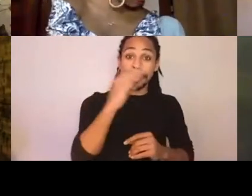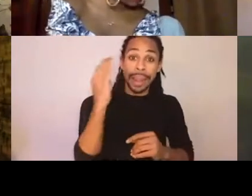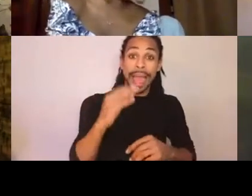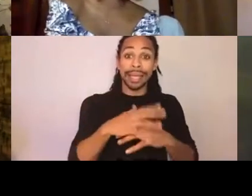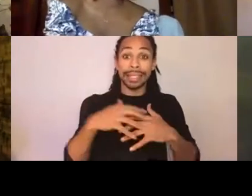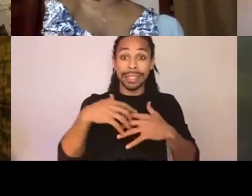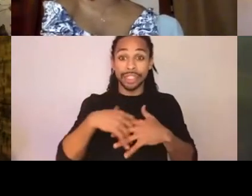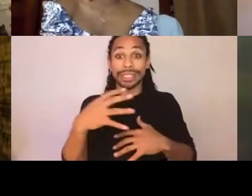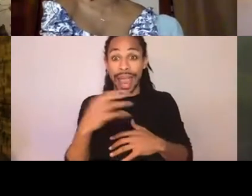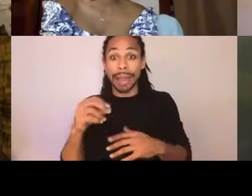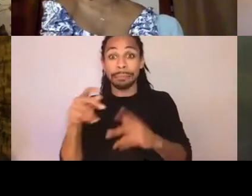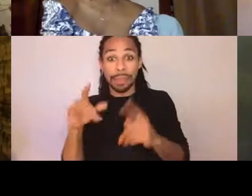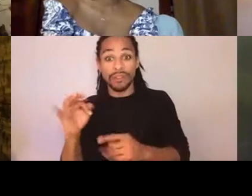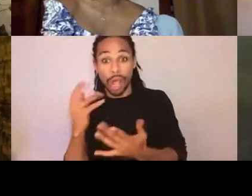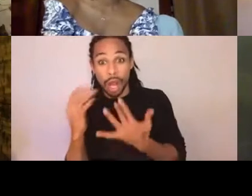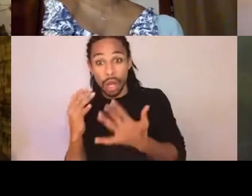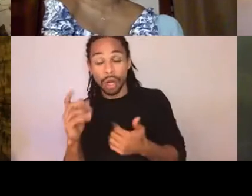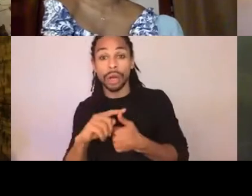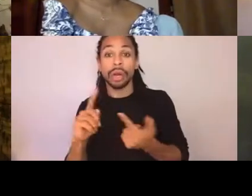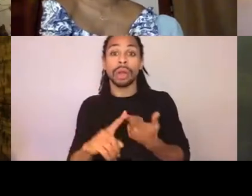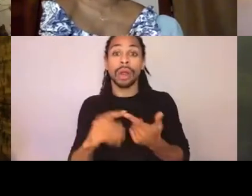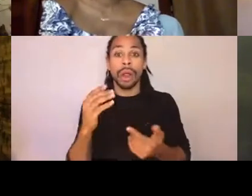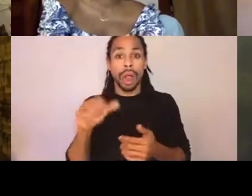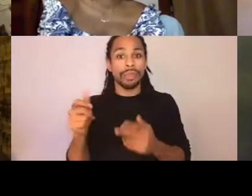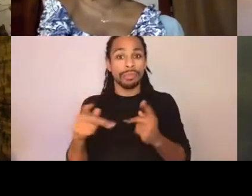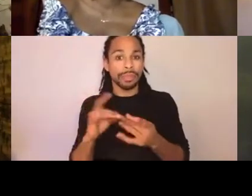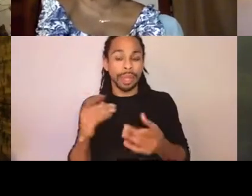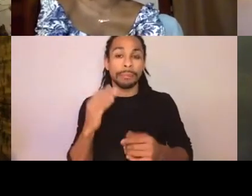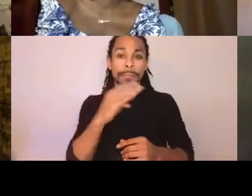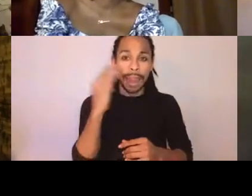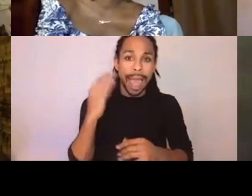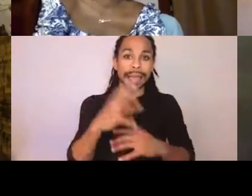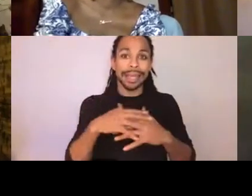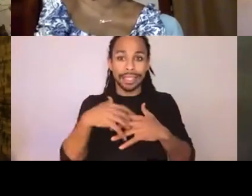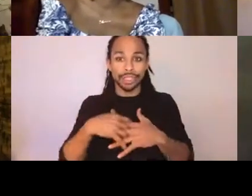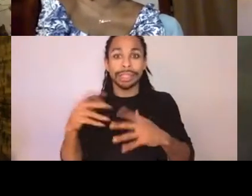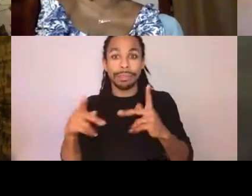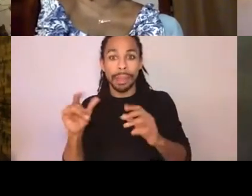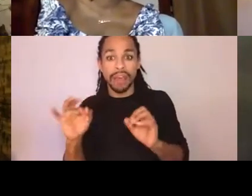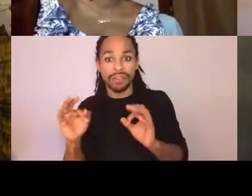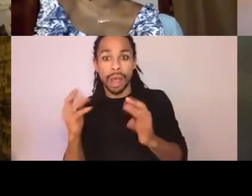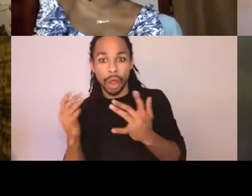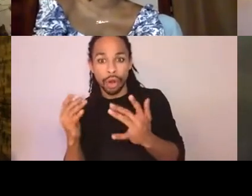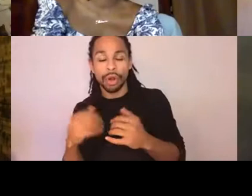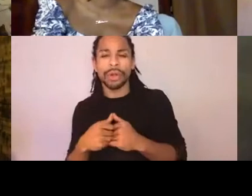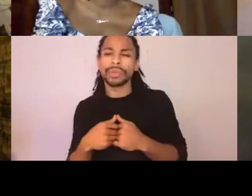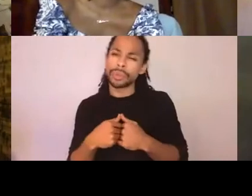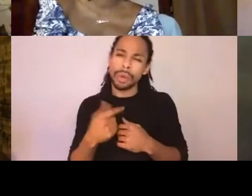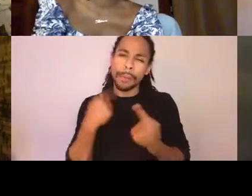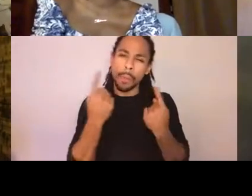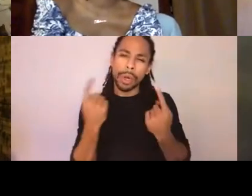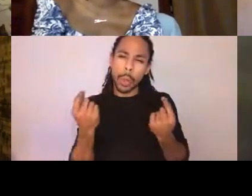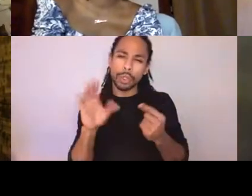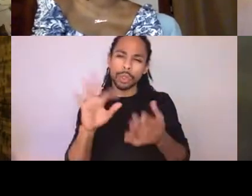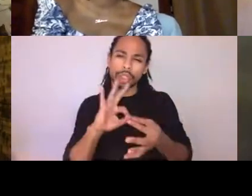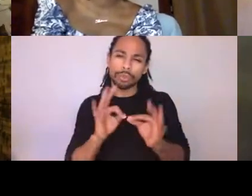people of color, and others have been saying Black, Indigenous, people of color. And I was just wondering, what are y'all's